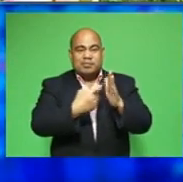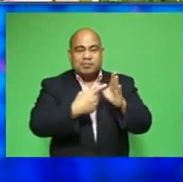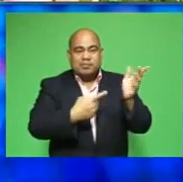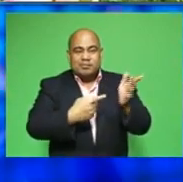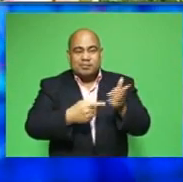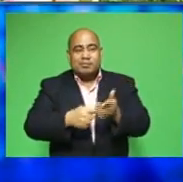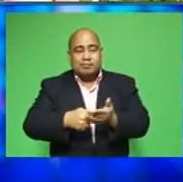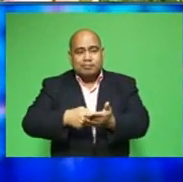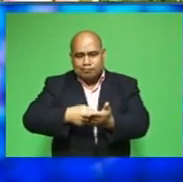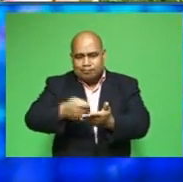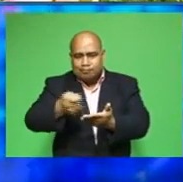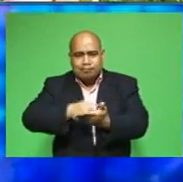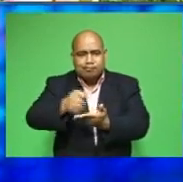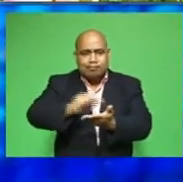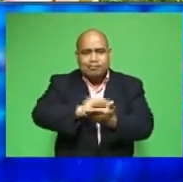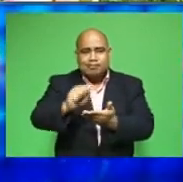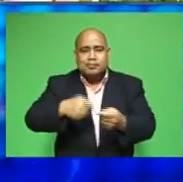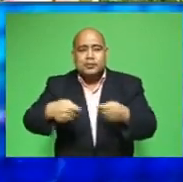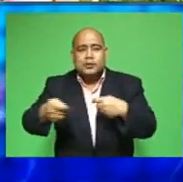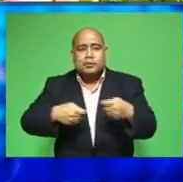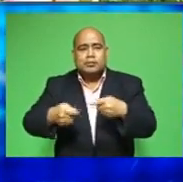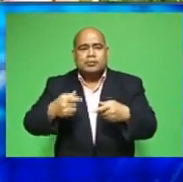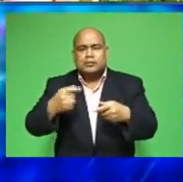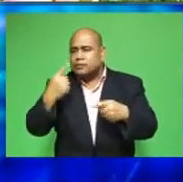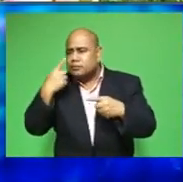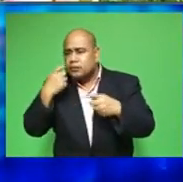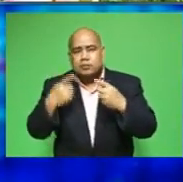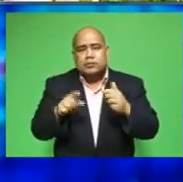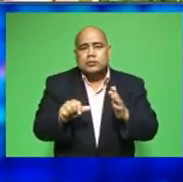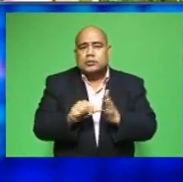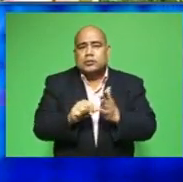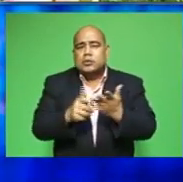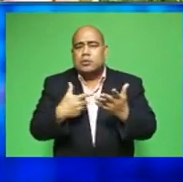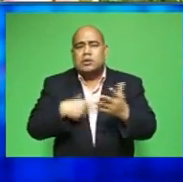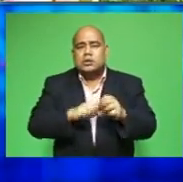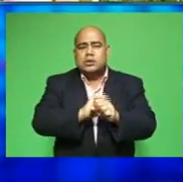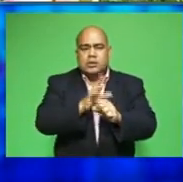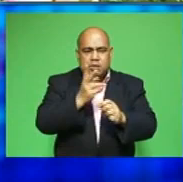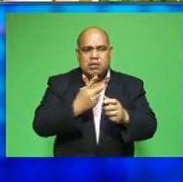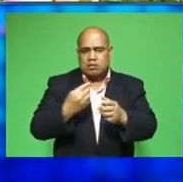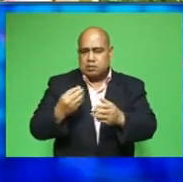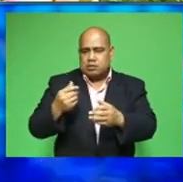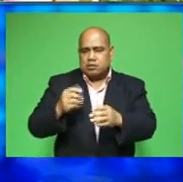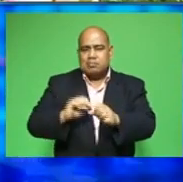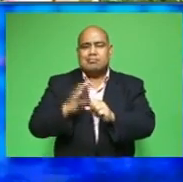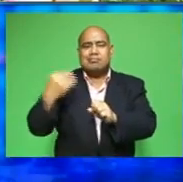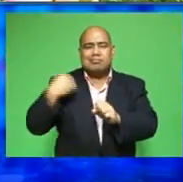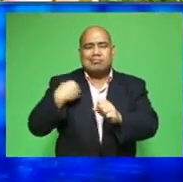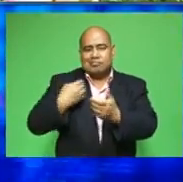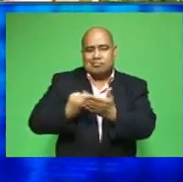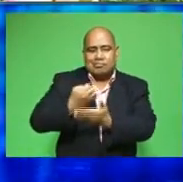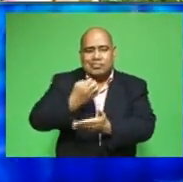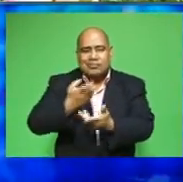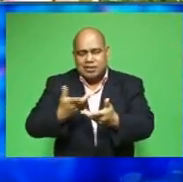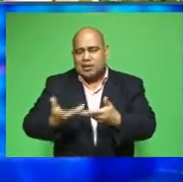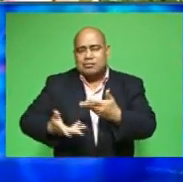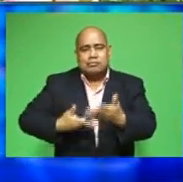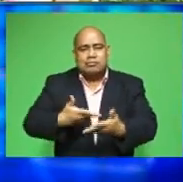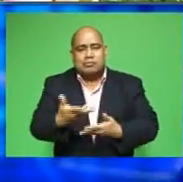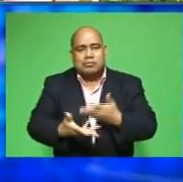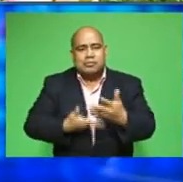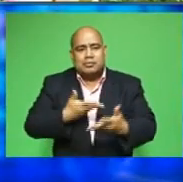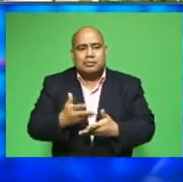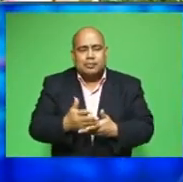produce due to the impact of the pandemic on Fiji's economy. Speaking to FBC News, they've stated the income has declined by